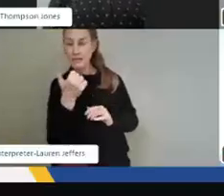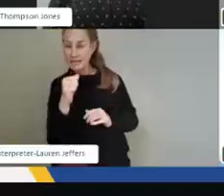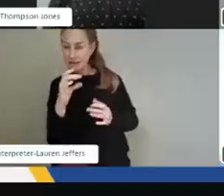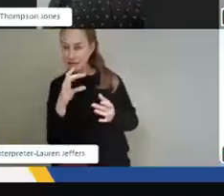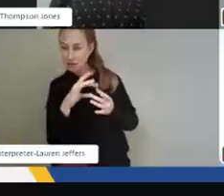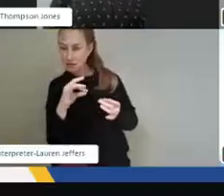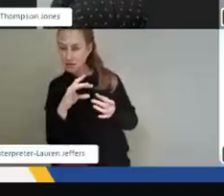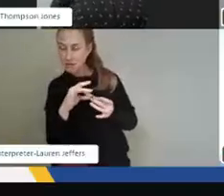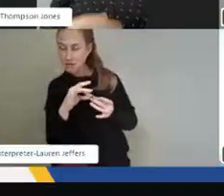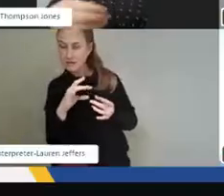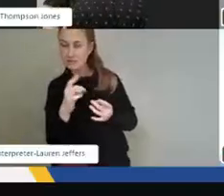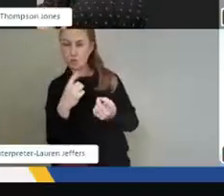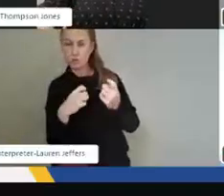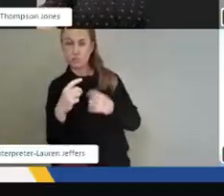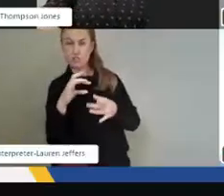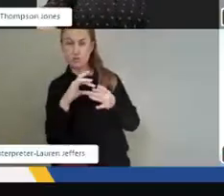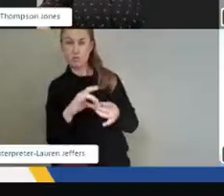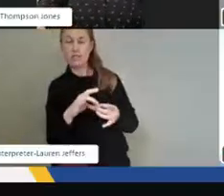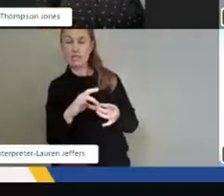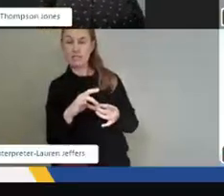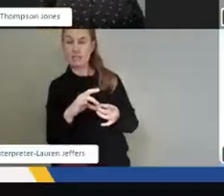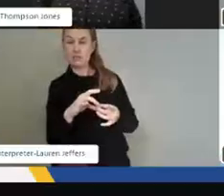comments or questions about what you see?